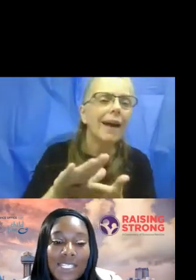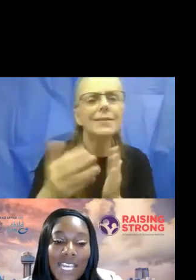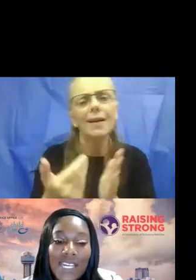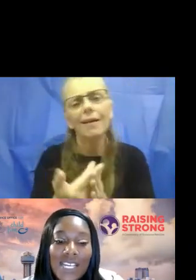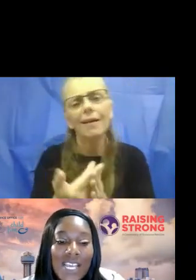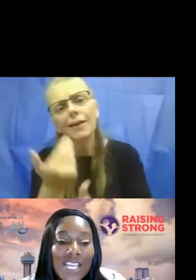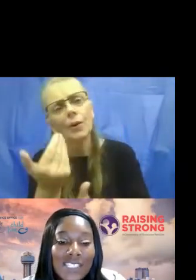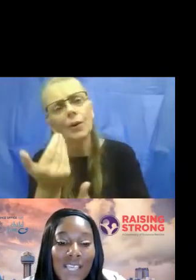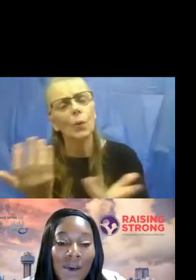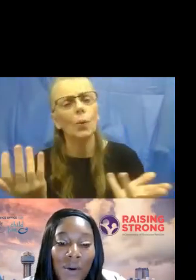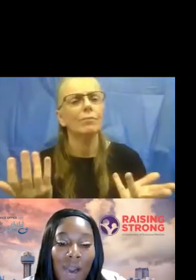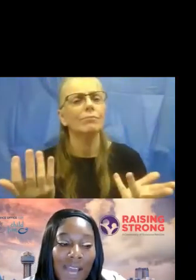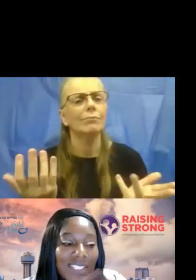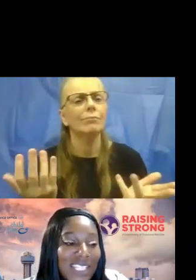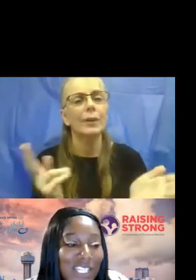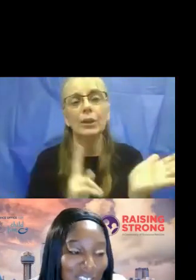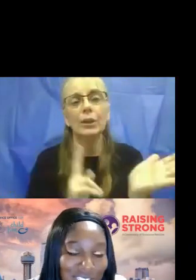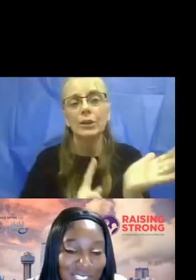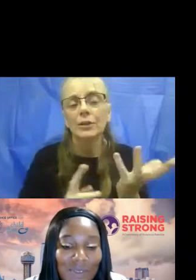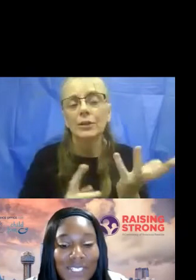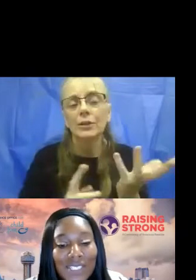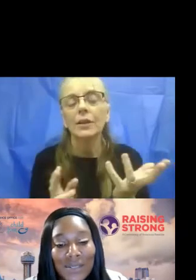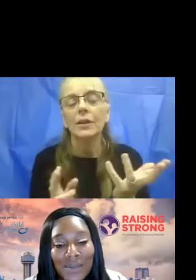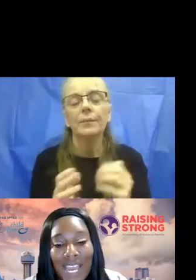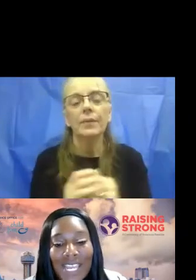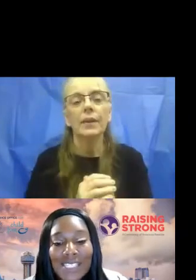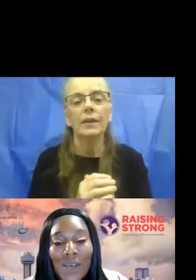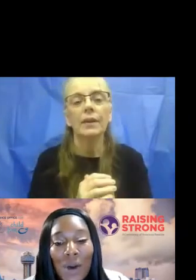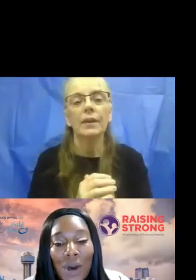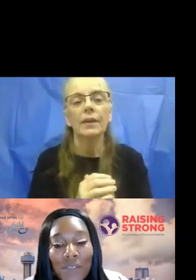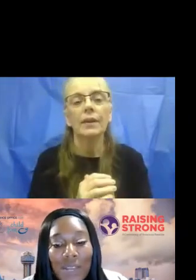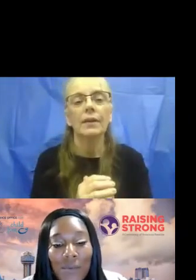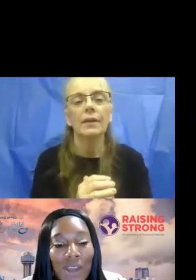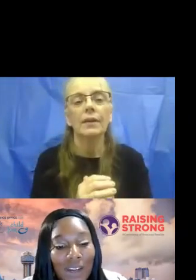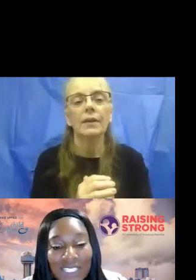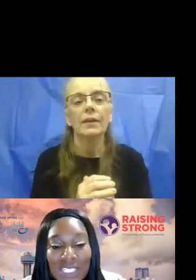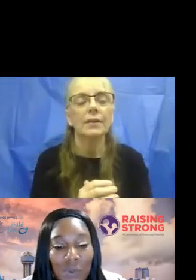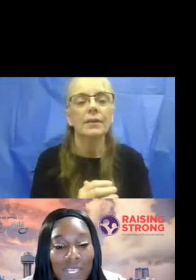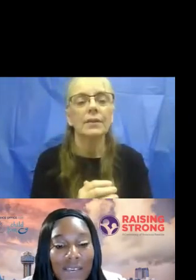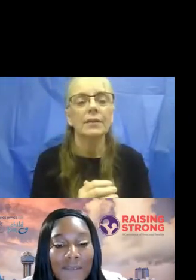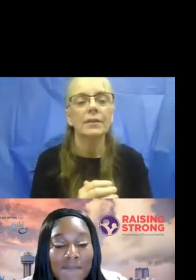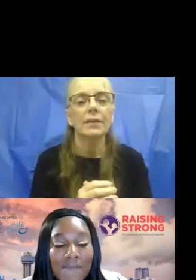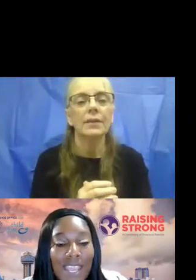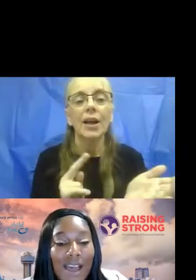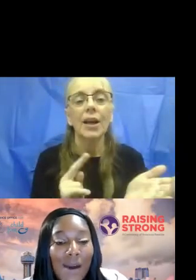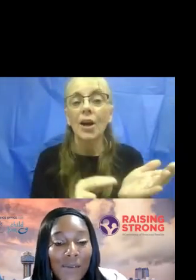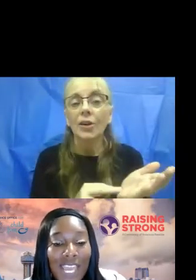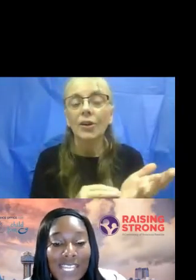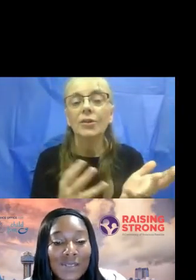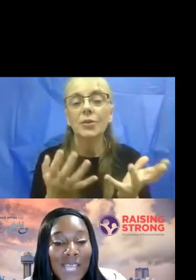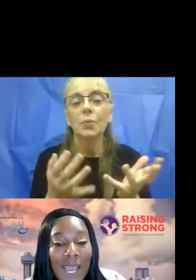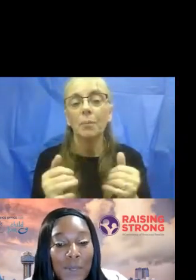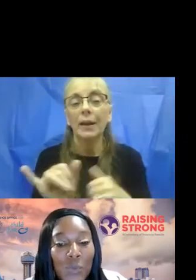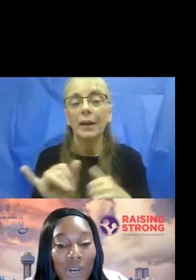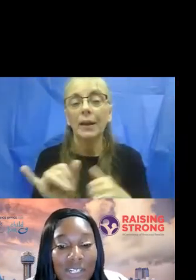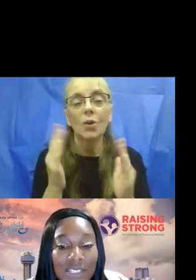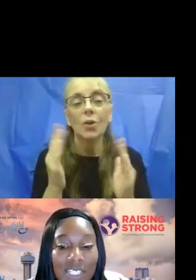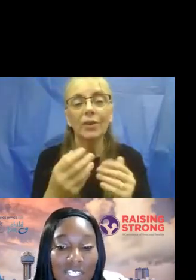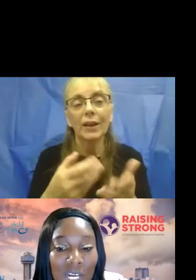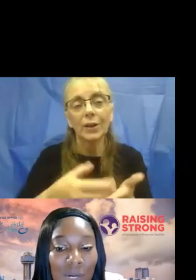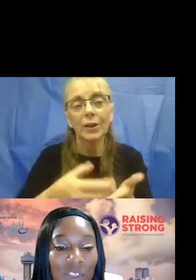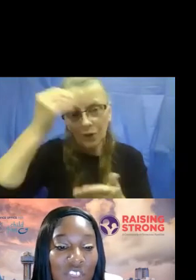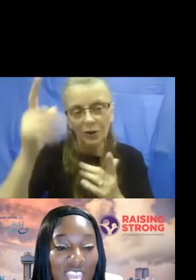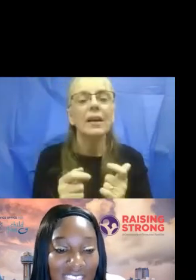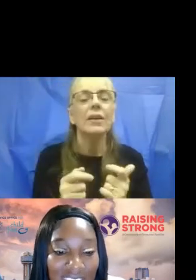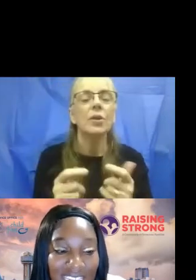are putting in there. So obviously nurse is one too, right? So hopefully we all get the swing of it. Okay, so type in words